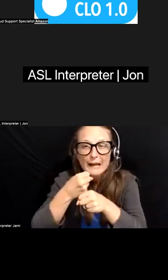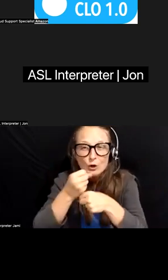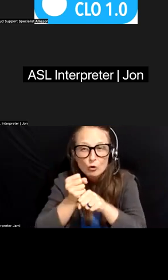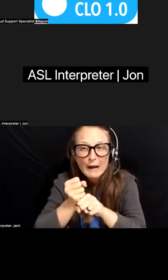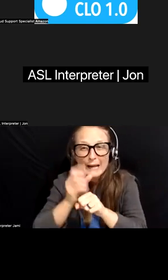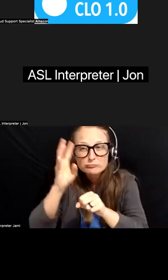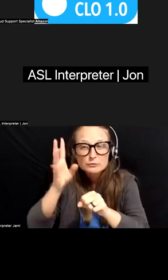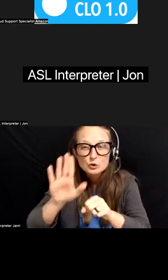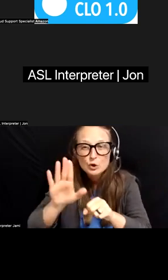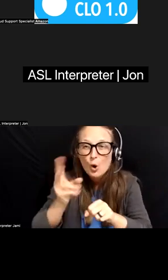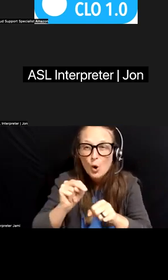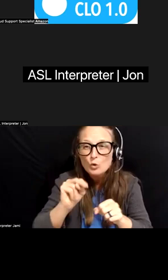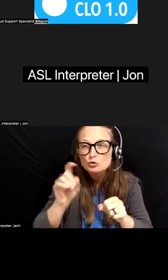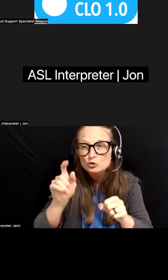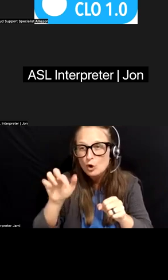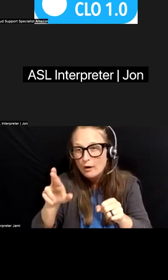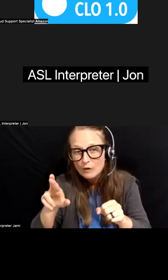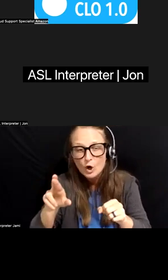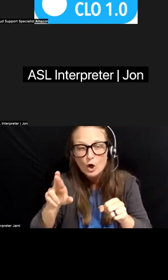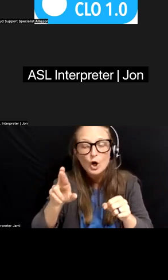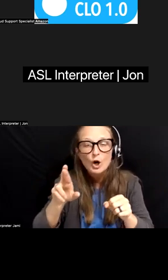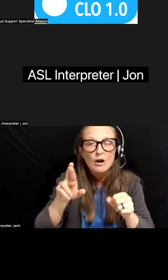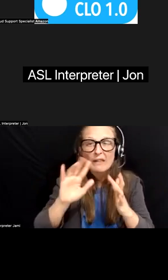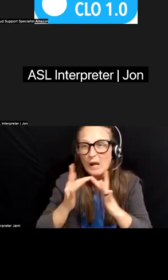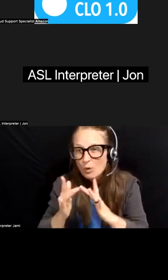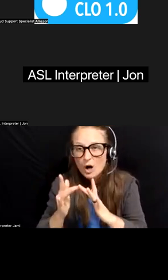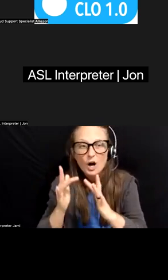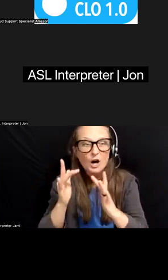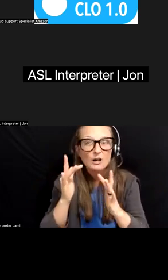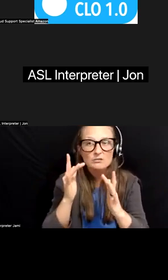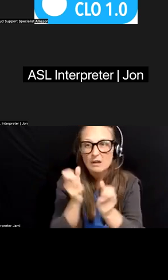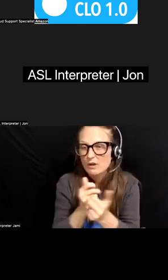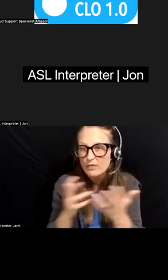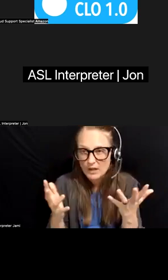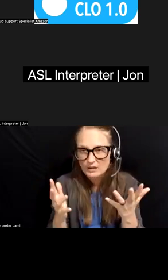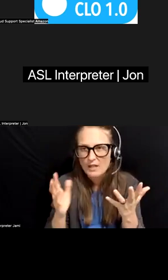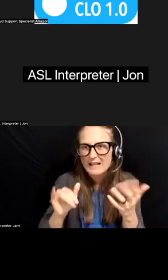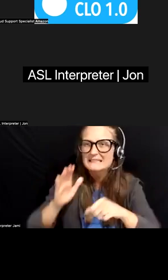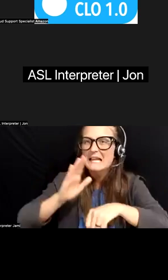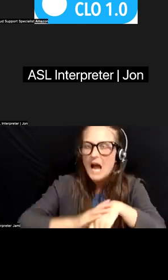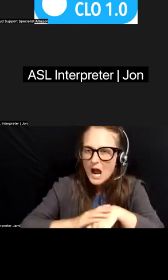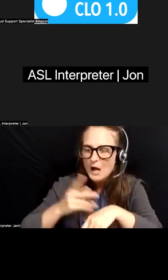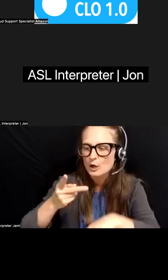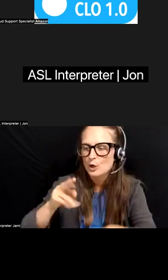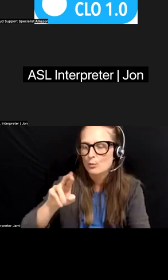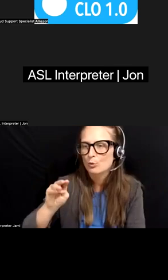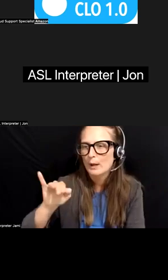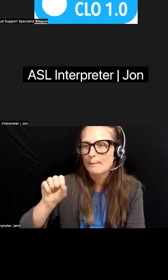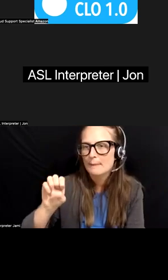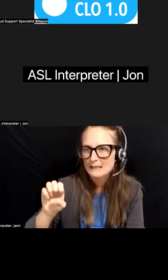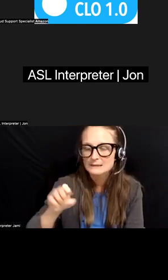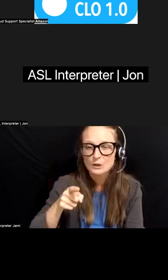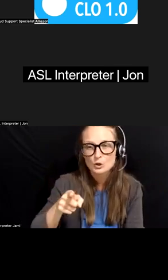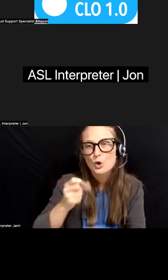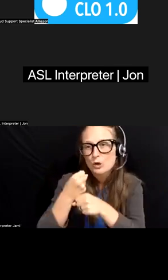on premise, create the network, other components and other things. That's the on-premise one. You can create it in